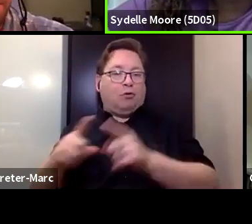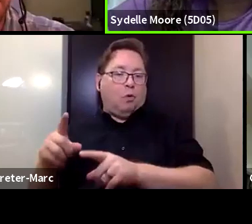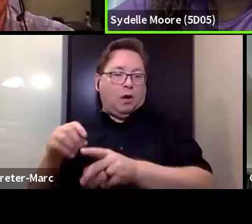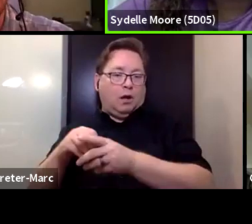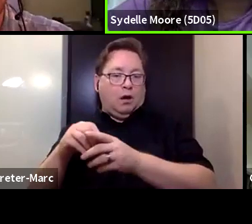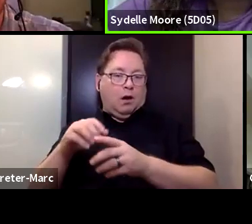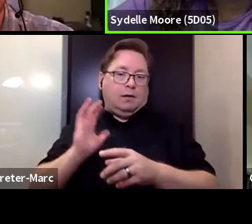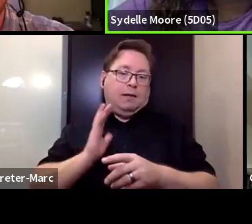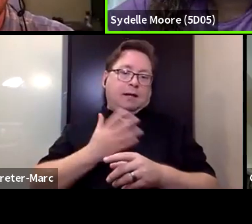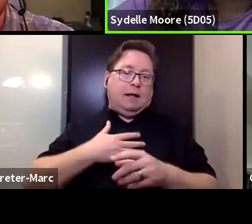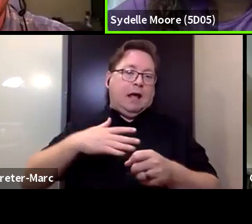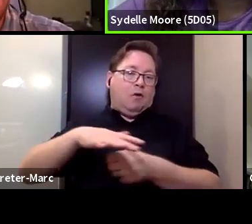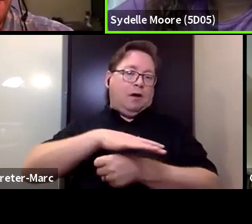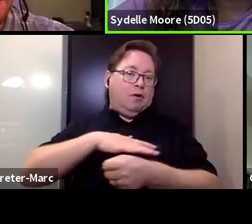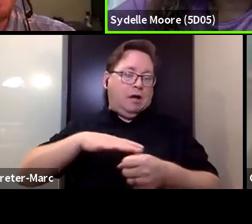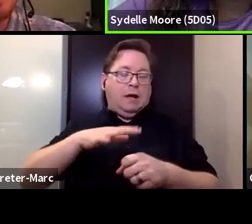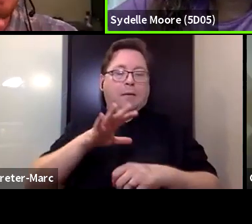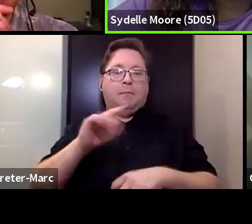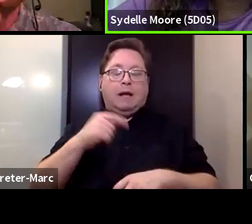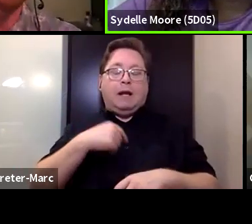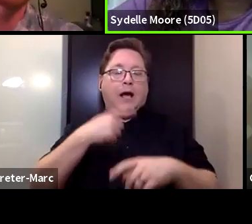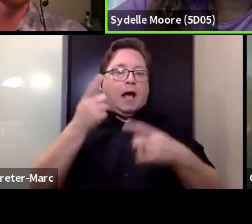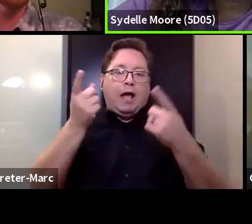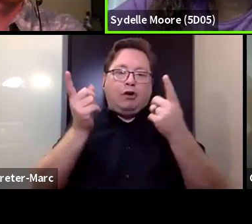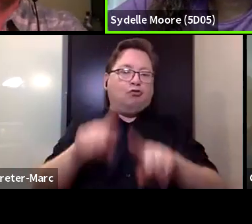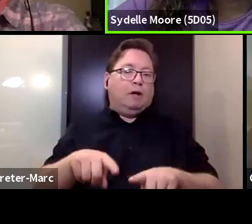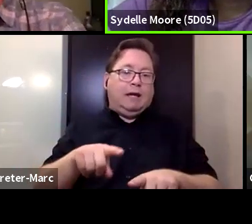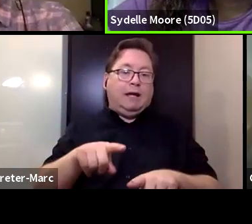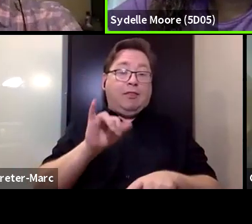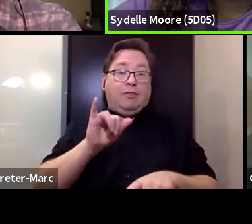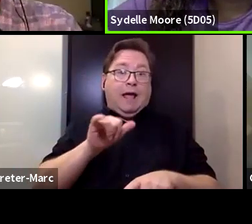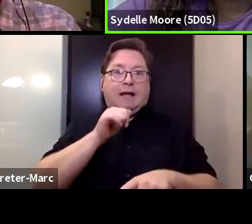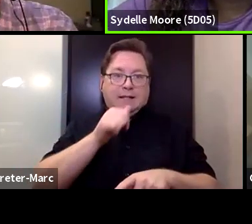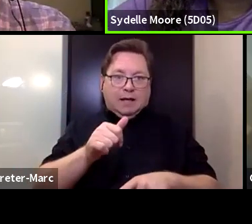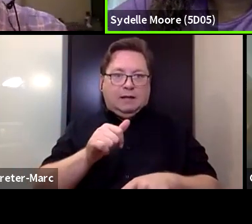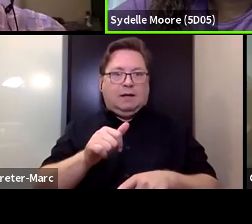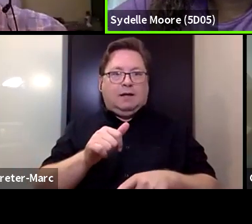area. But I agree that that's not a substitute for